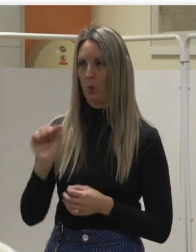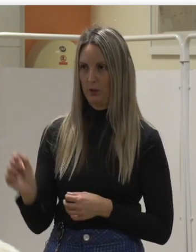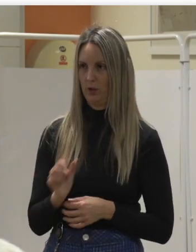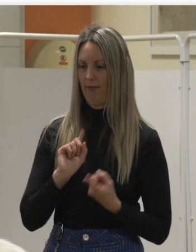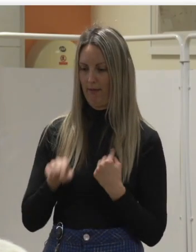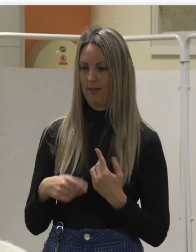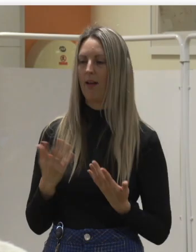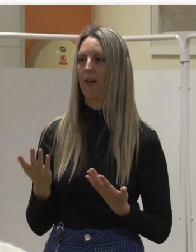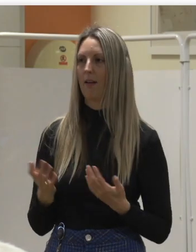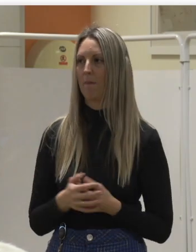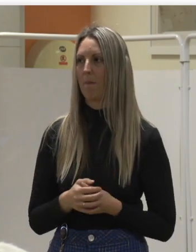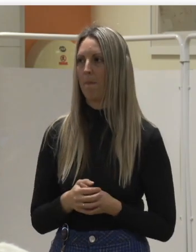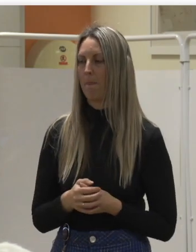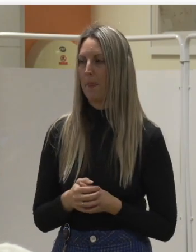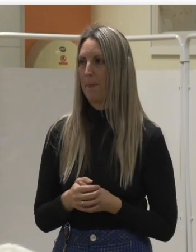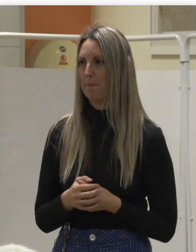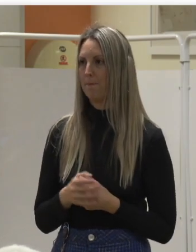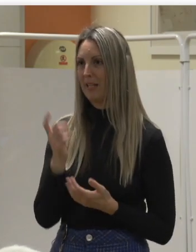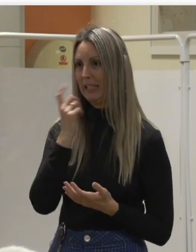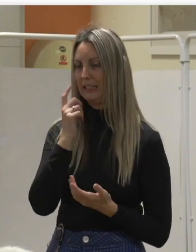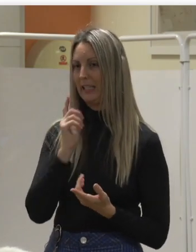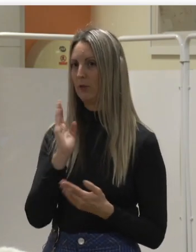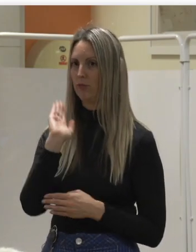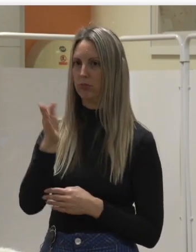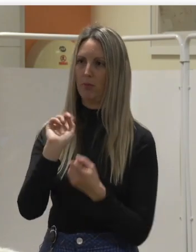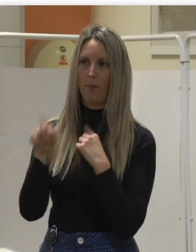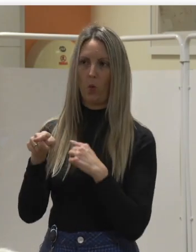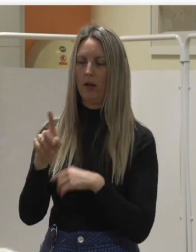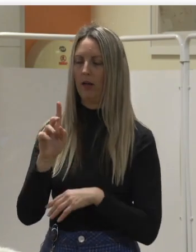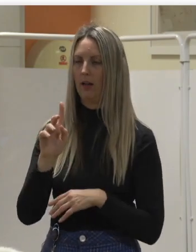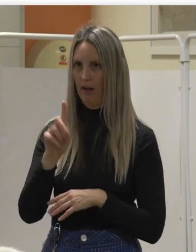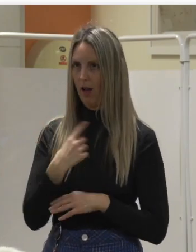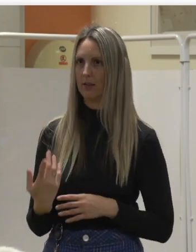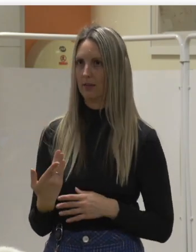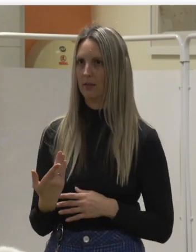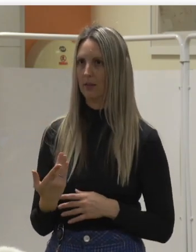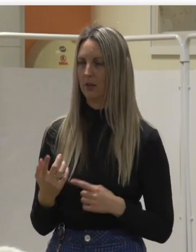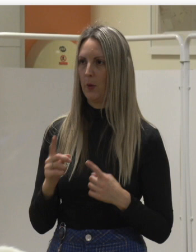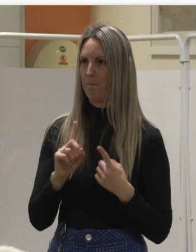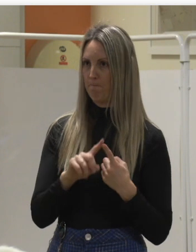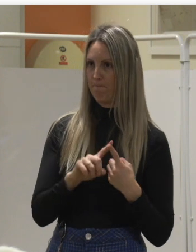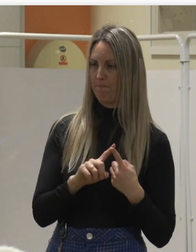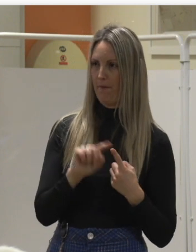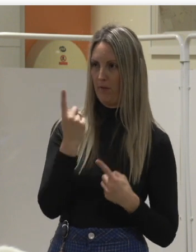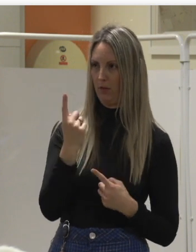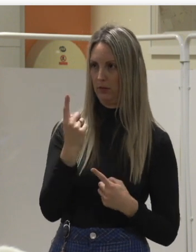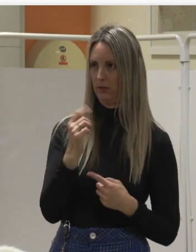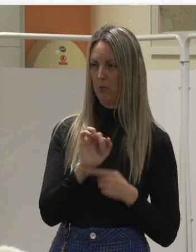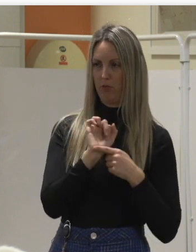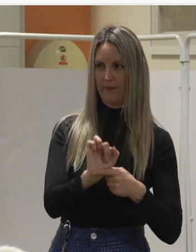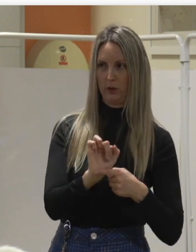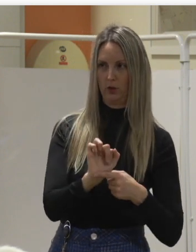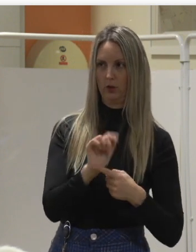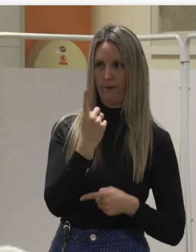answer, and there may not be an easy, straightforward answer for them. So I'll take your prevention measures